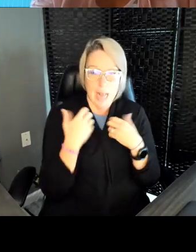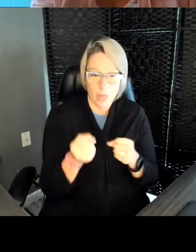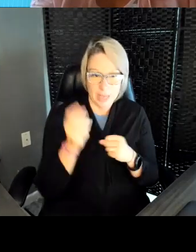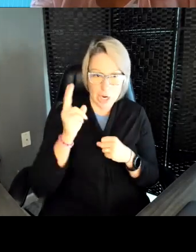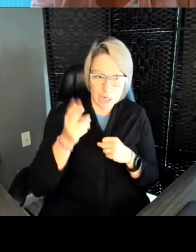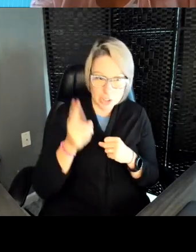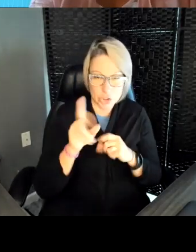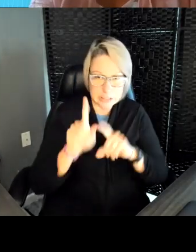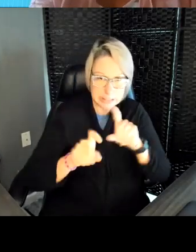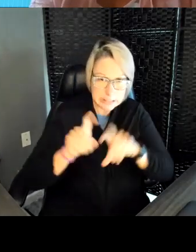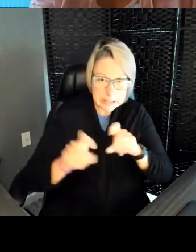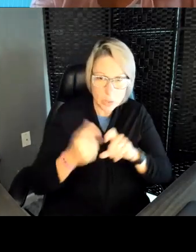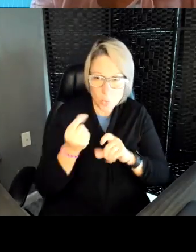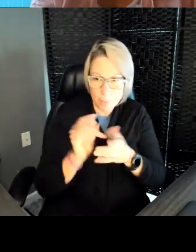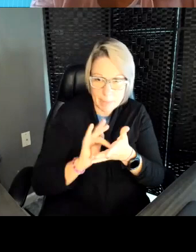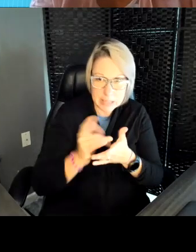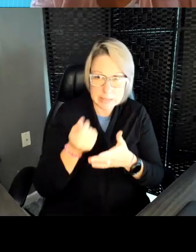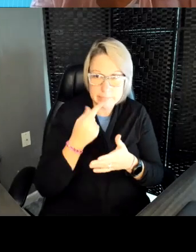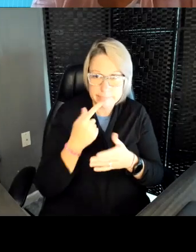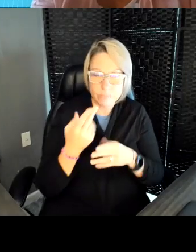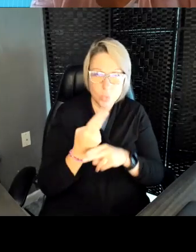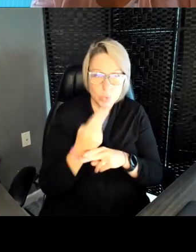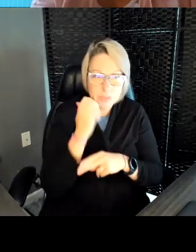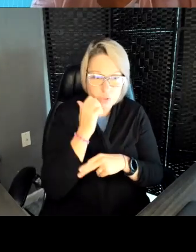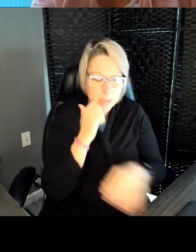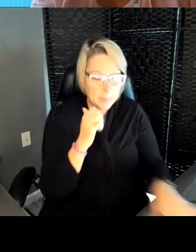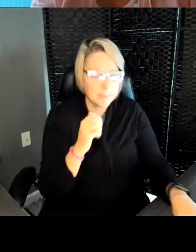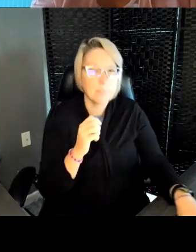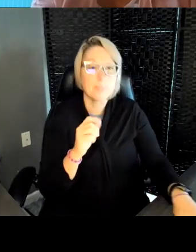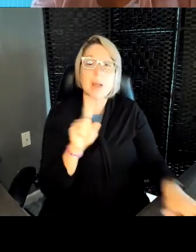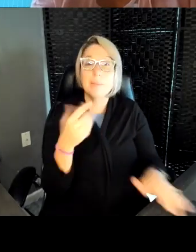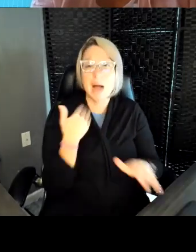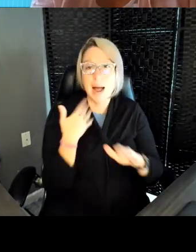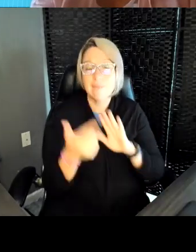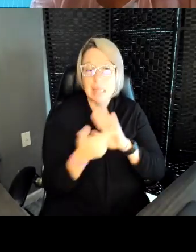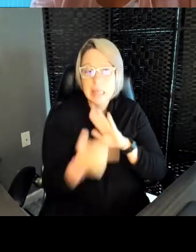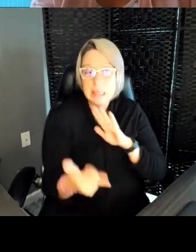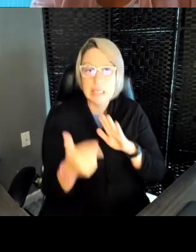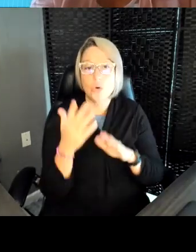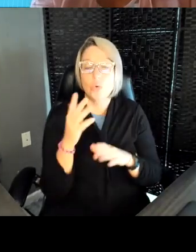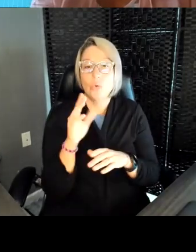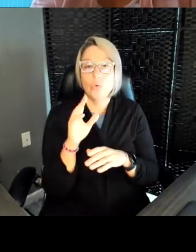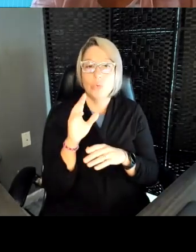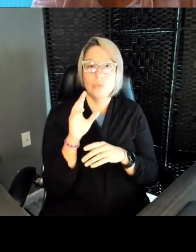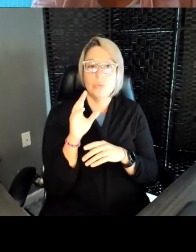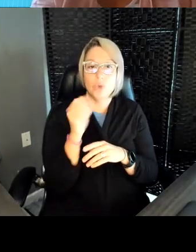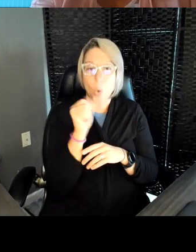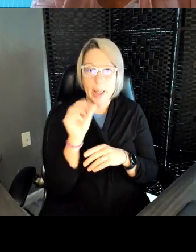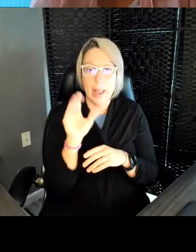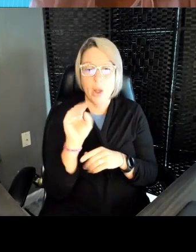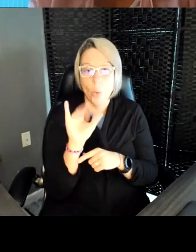on a regular basis. But we also know that there are illegal drugs, cocaine, meth, etc., that can create